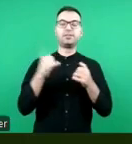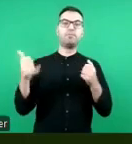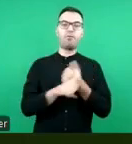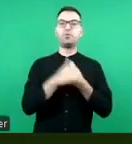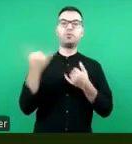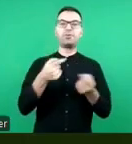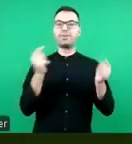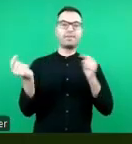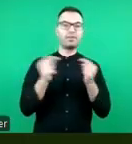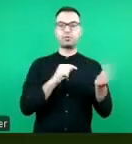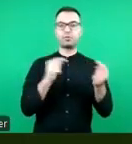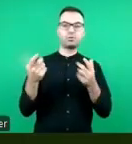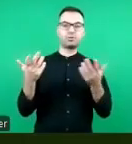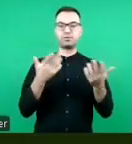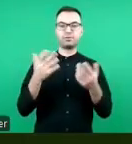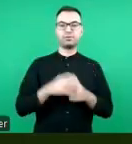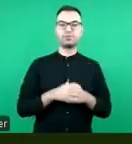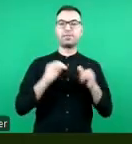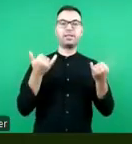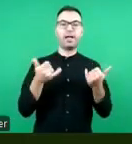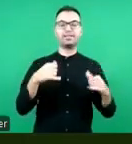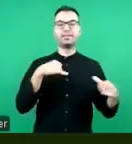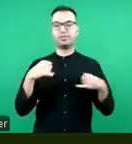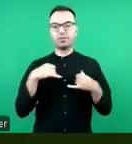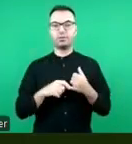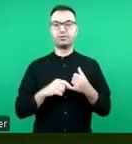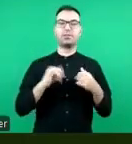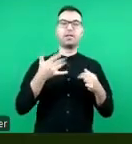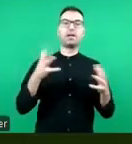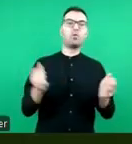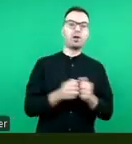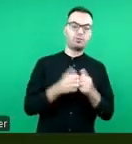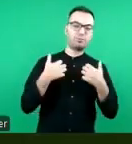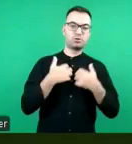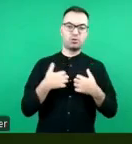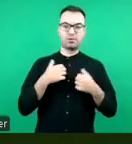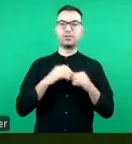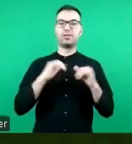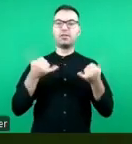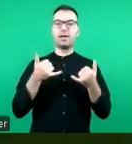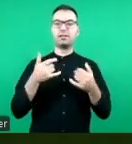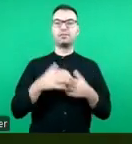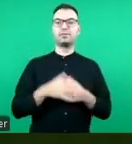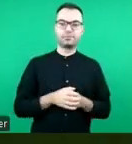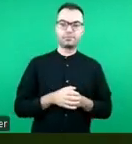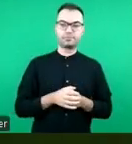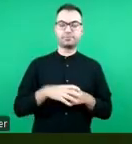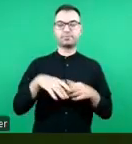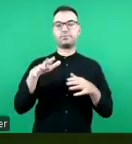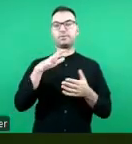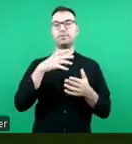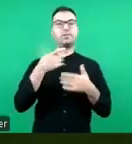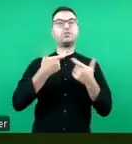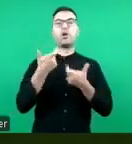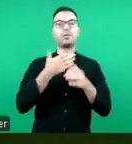about how to manage it, how to save the nature, how to proceed with the area. As you